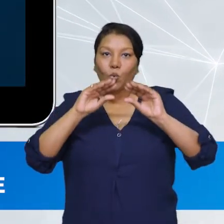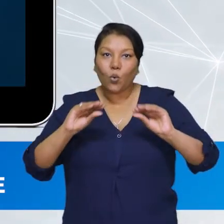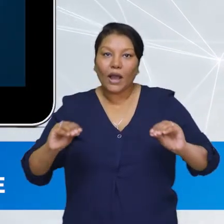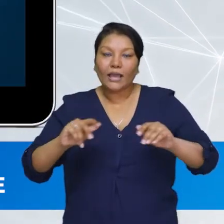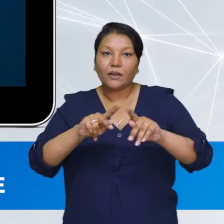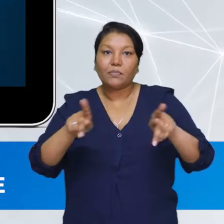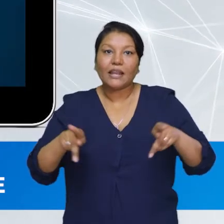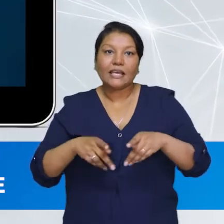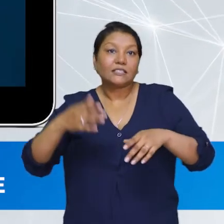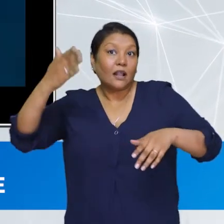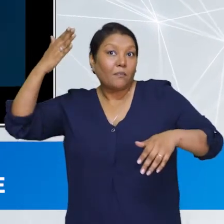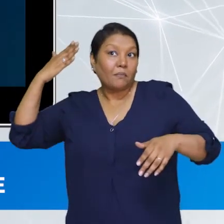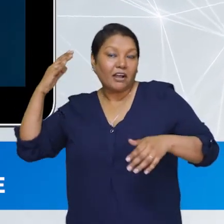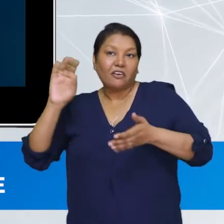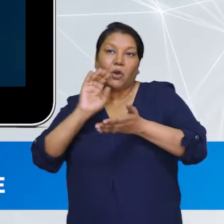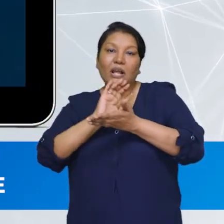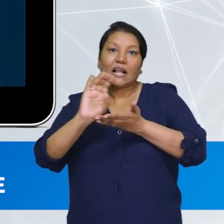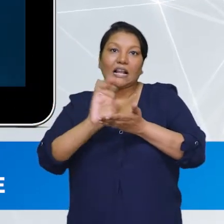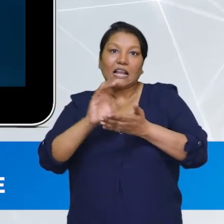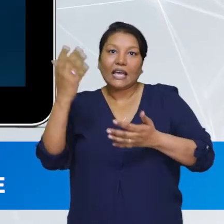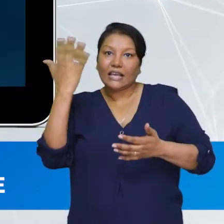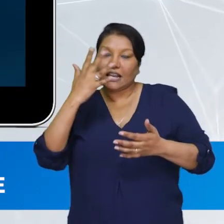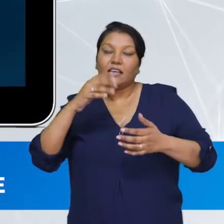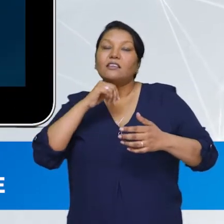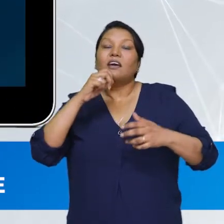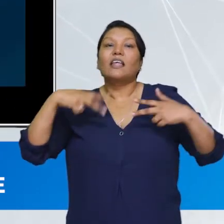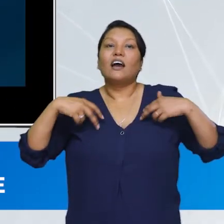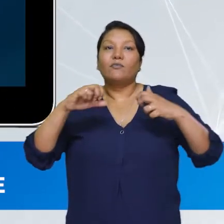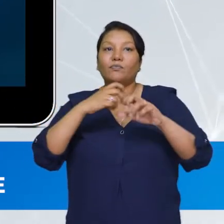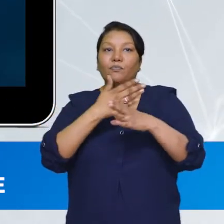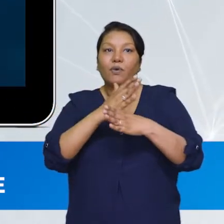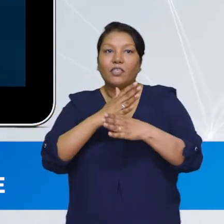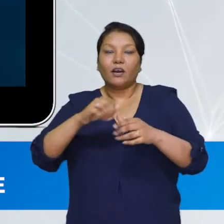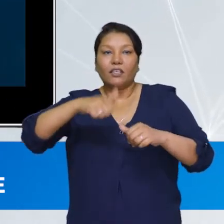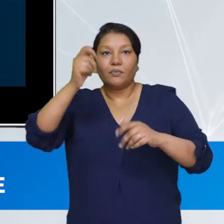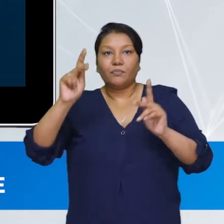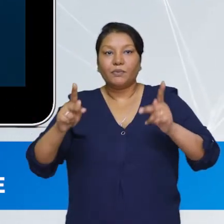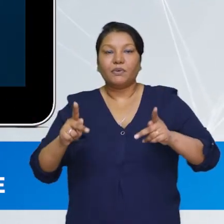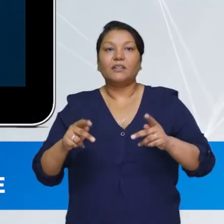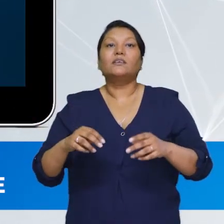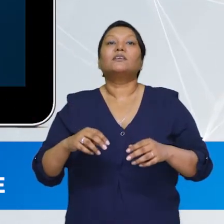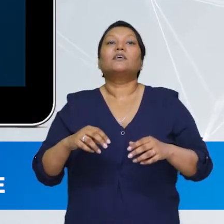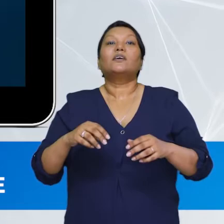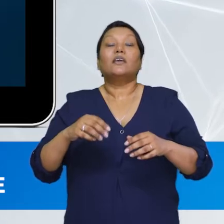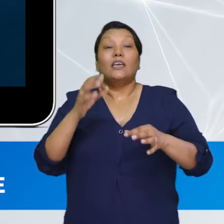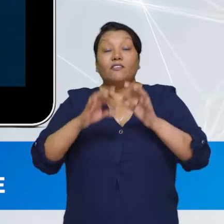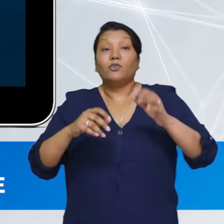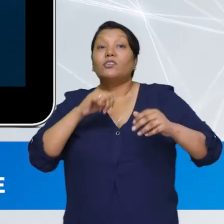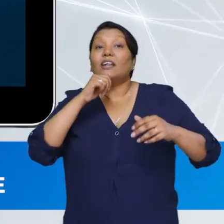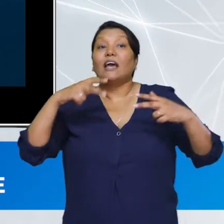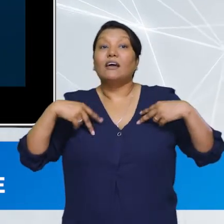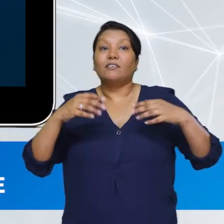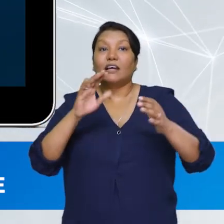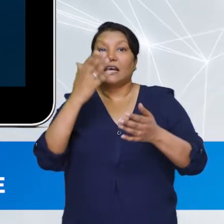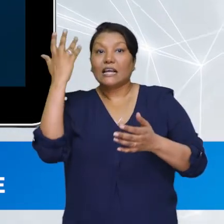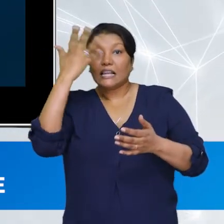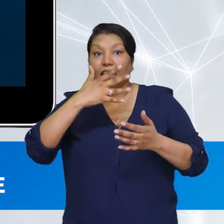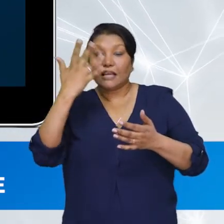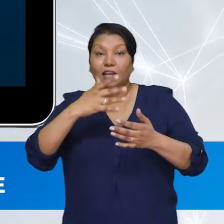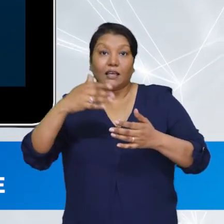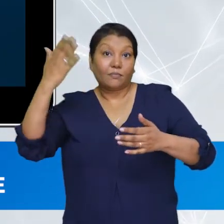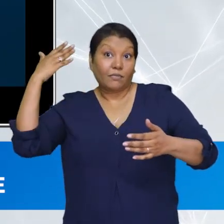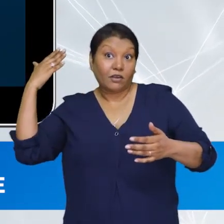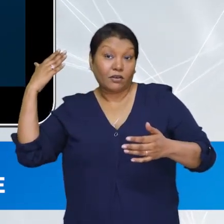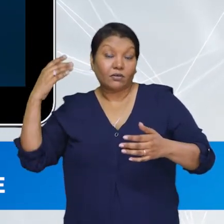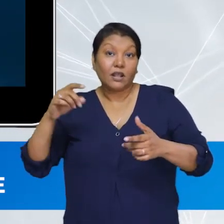background noise and should have an appropriate background that does not cause distractions to other participants. You can use a virtual background if